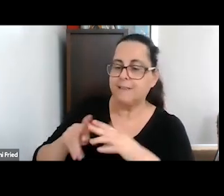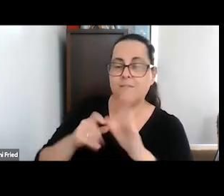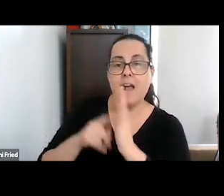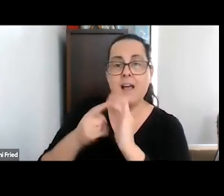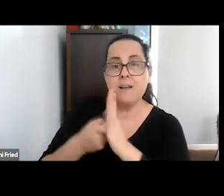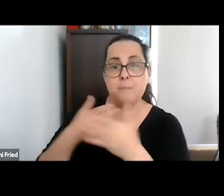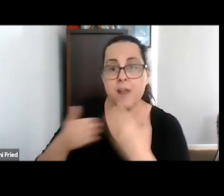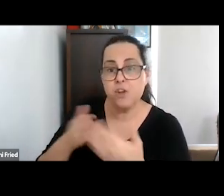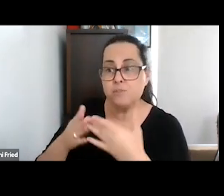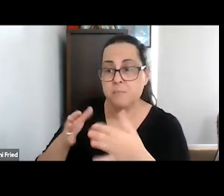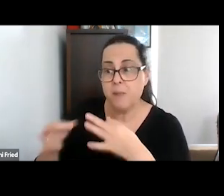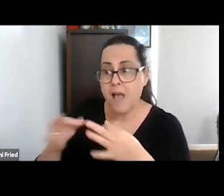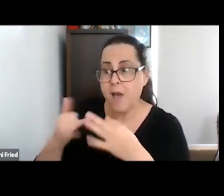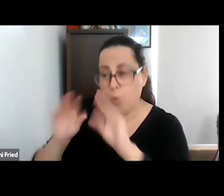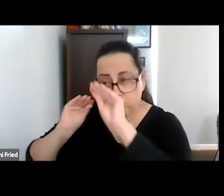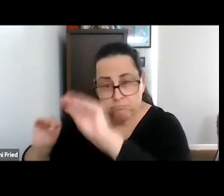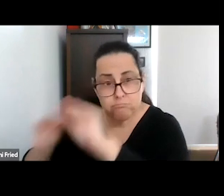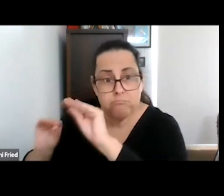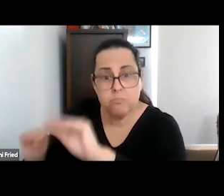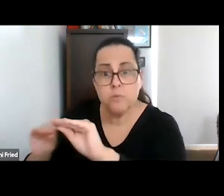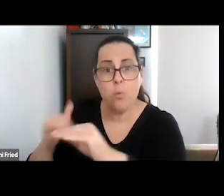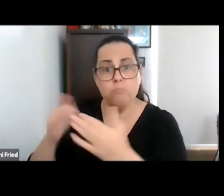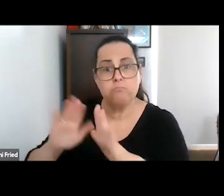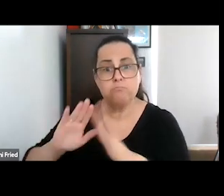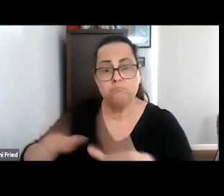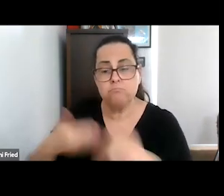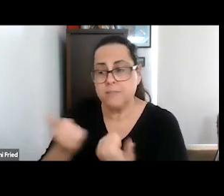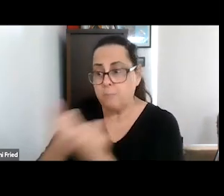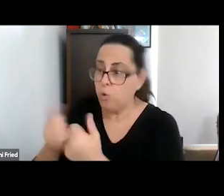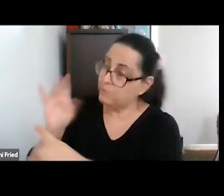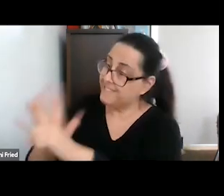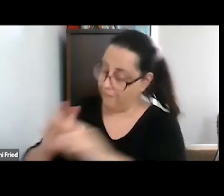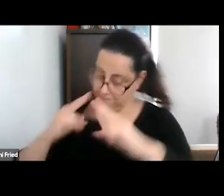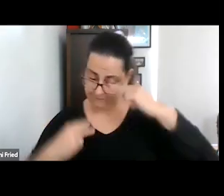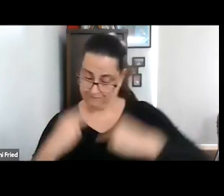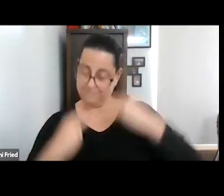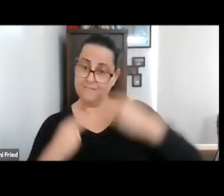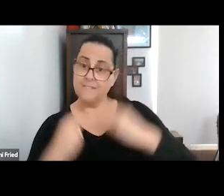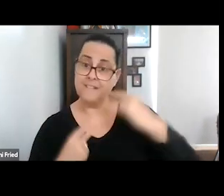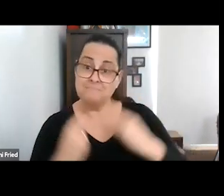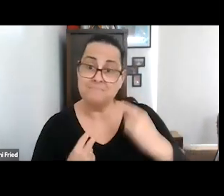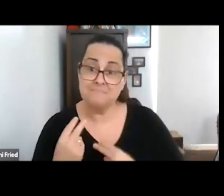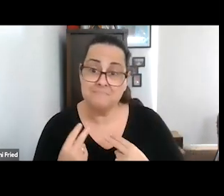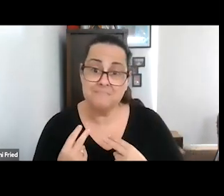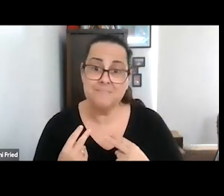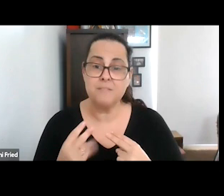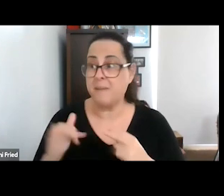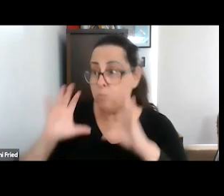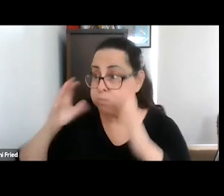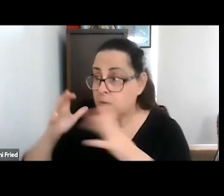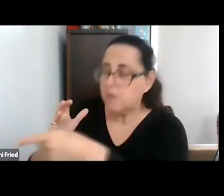some education, perhaps some support for self-monitoring. It could be, if it's about being overweight,